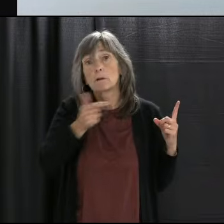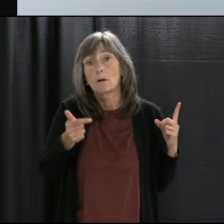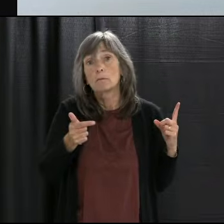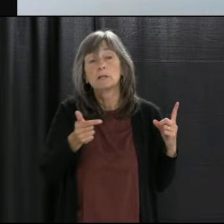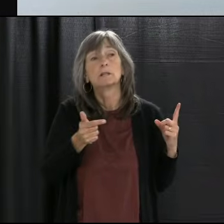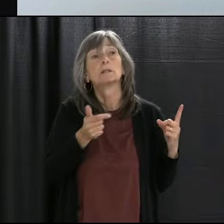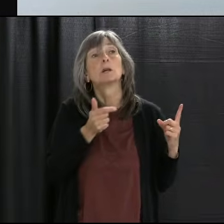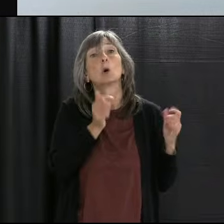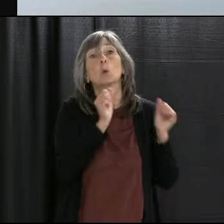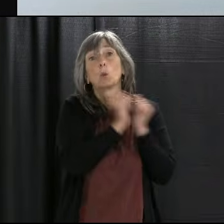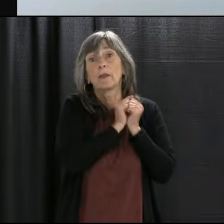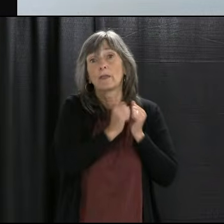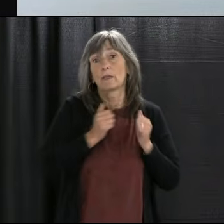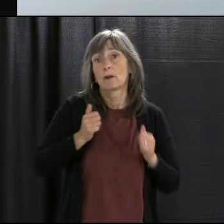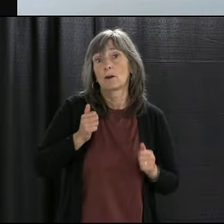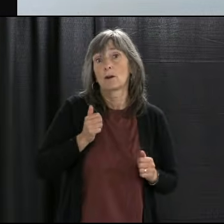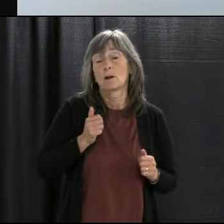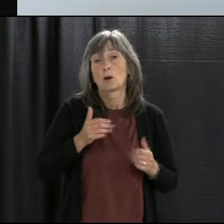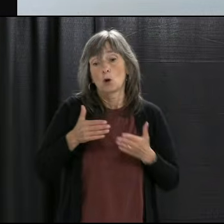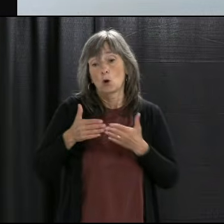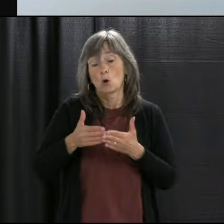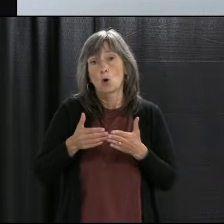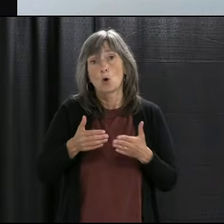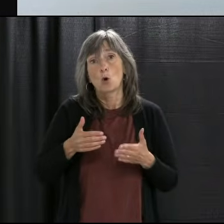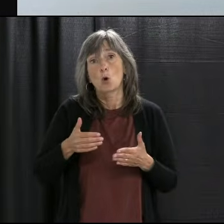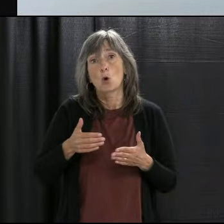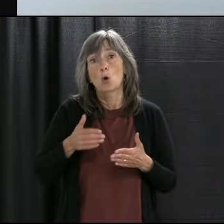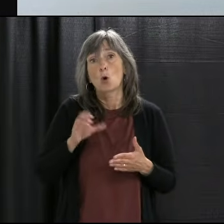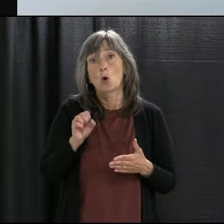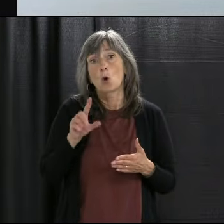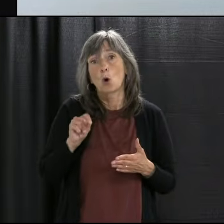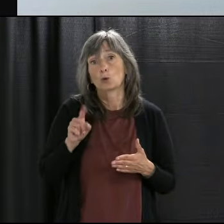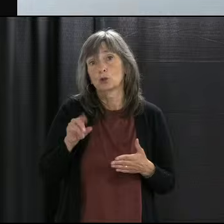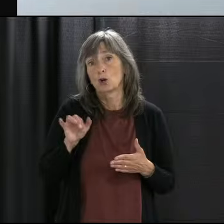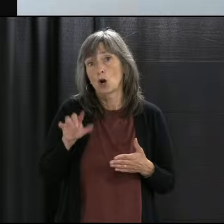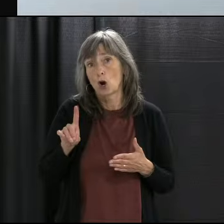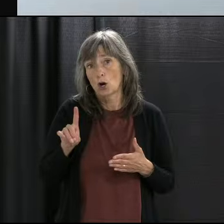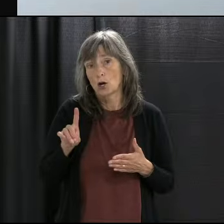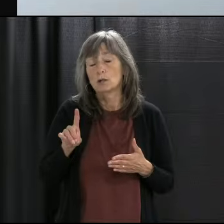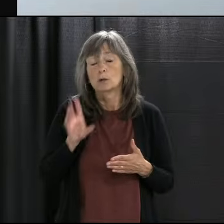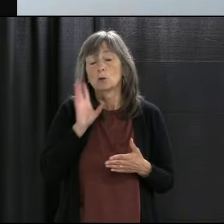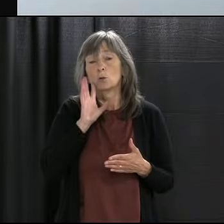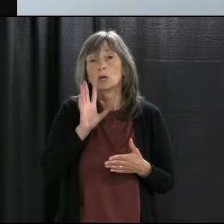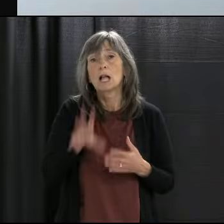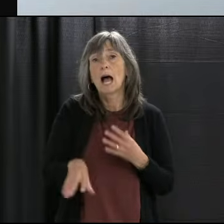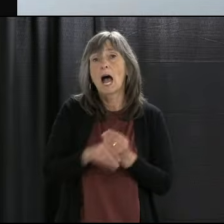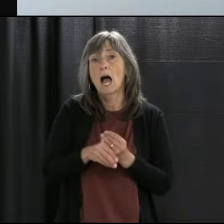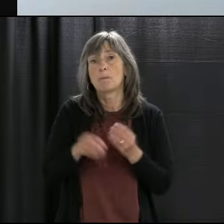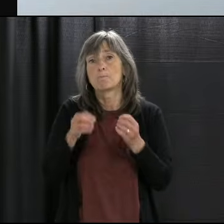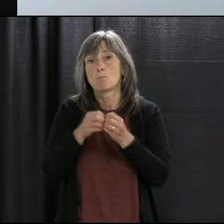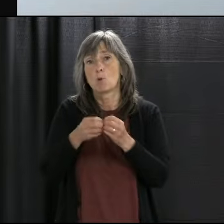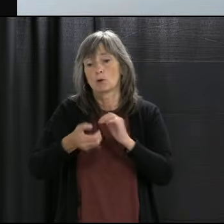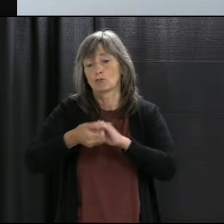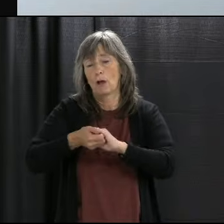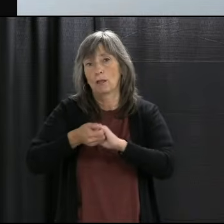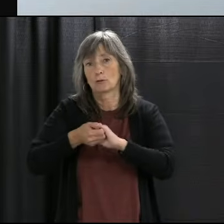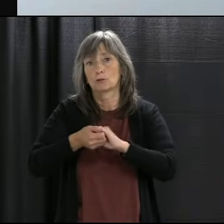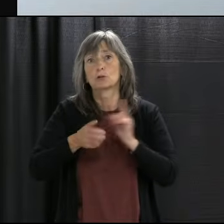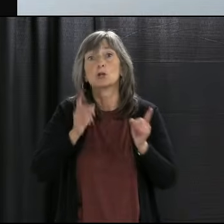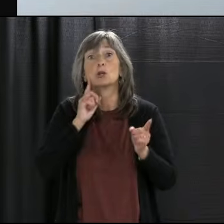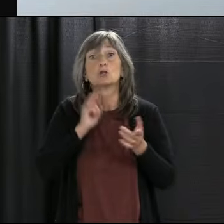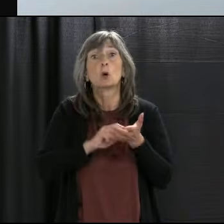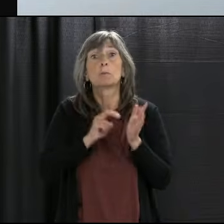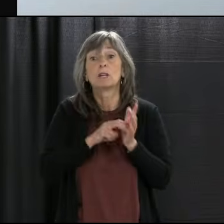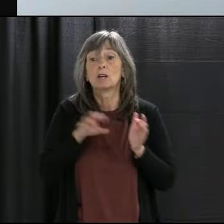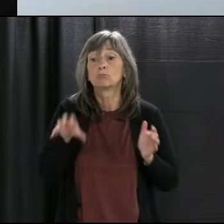Coast Guard, will be supplying extra trailers to allow those firefighters to be rotated